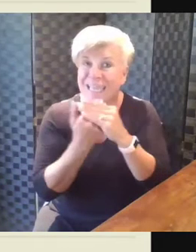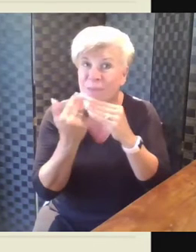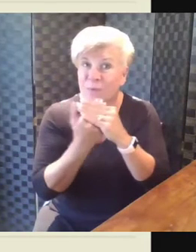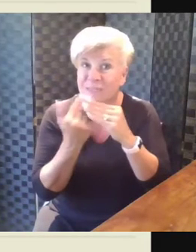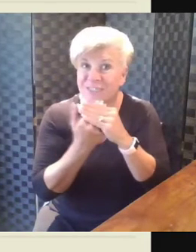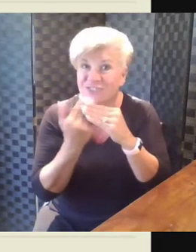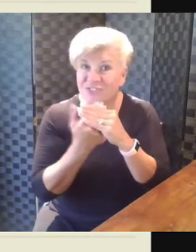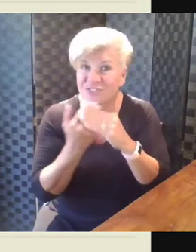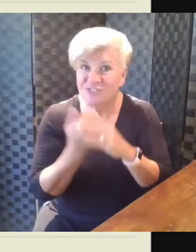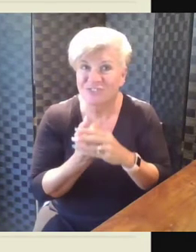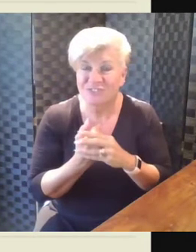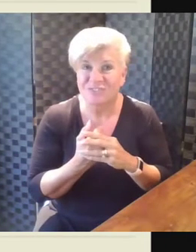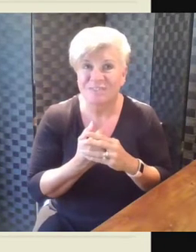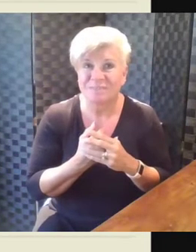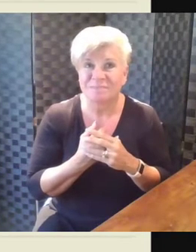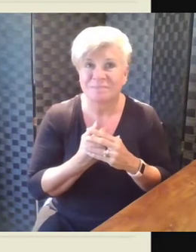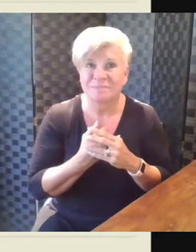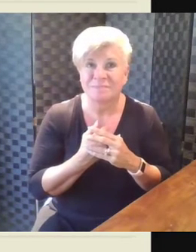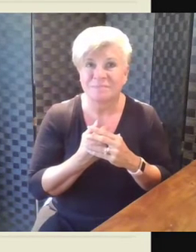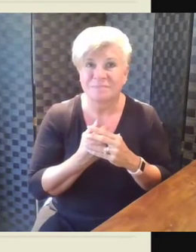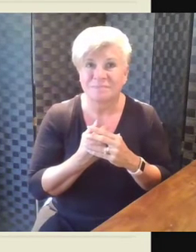sandwich,